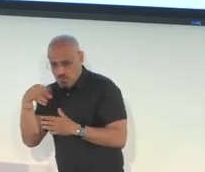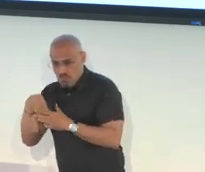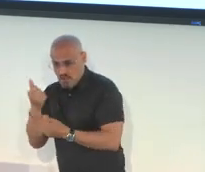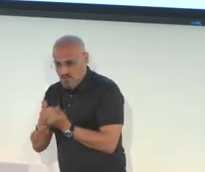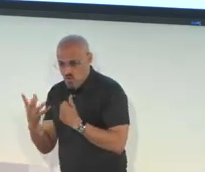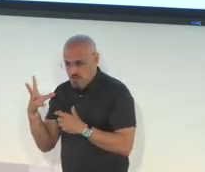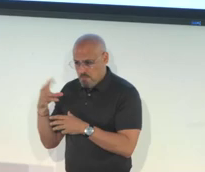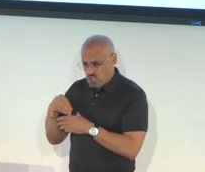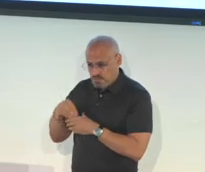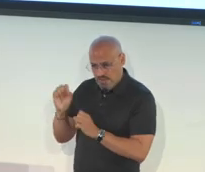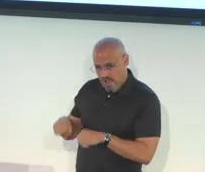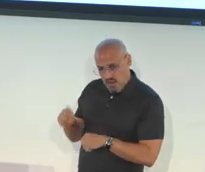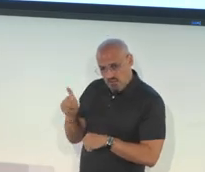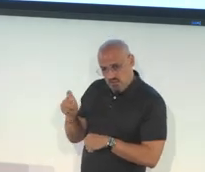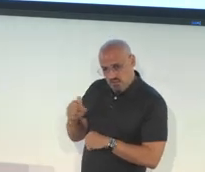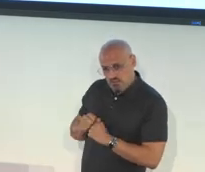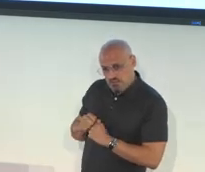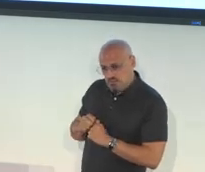everyone can participate?